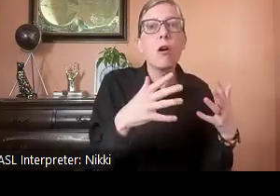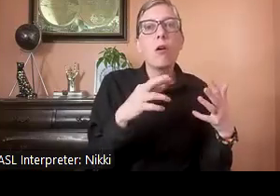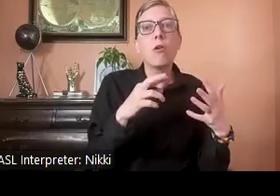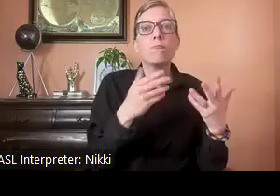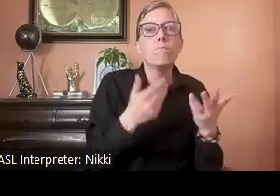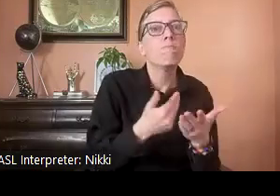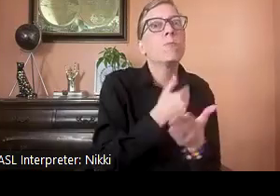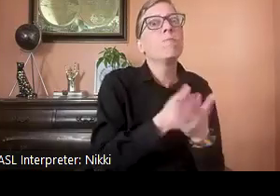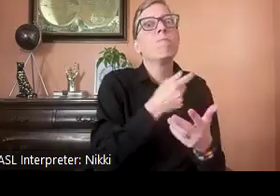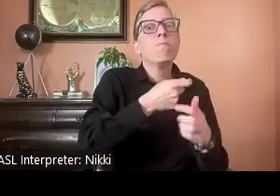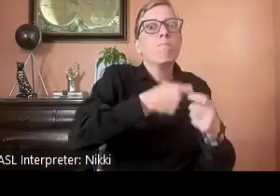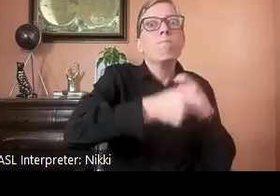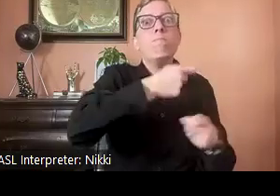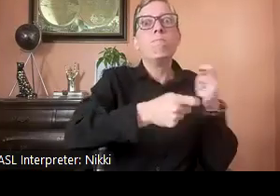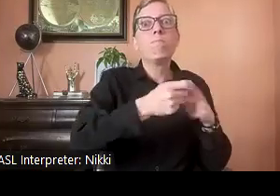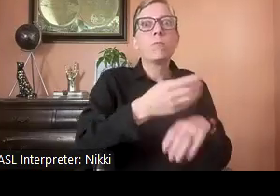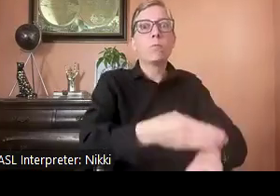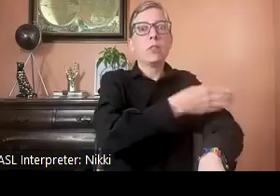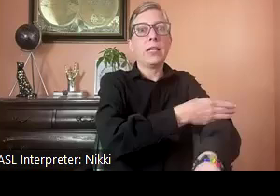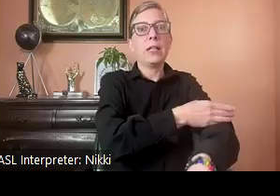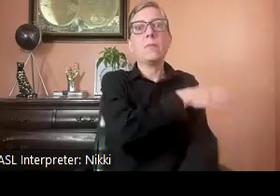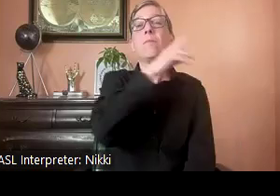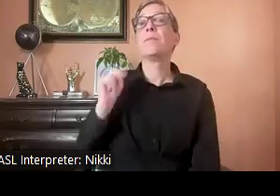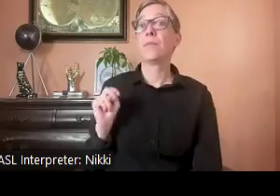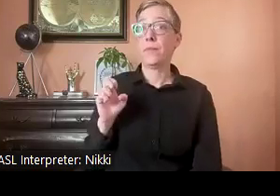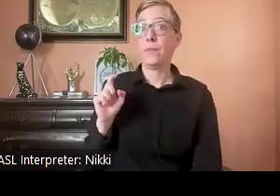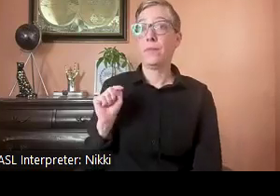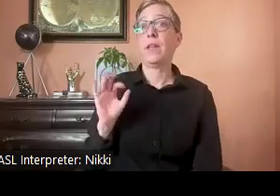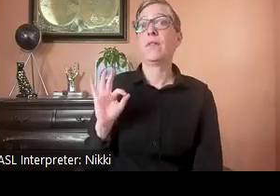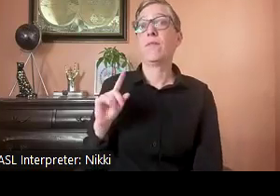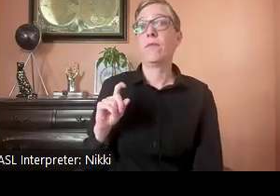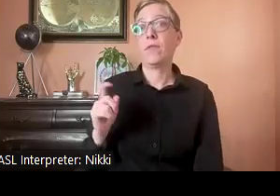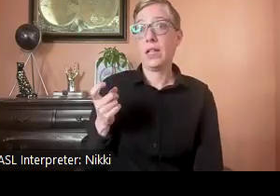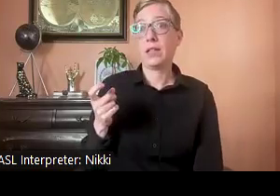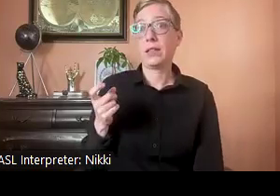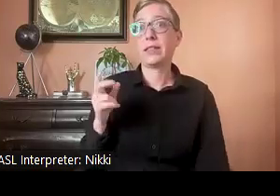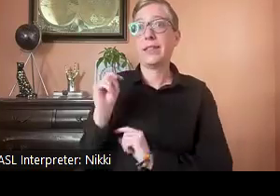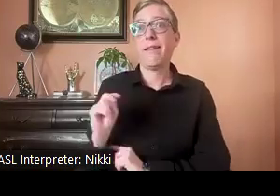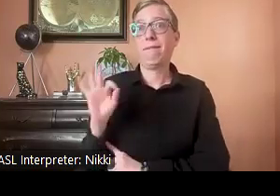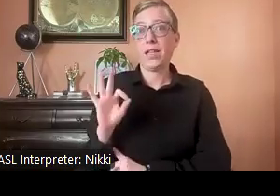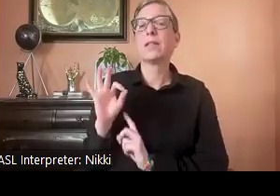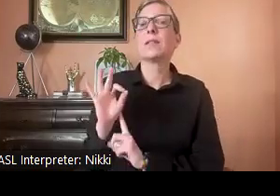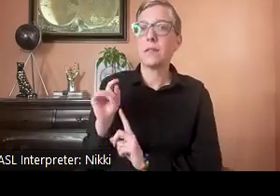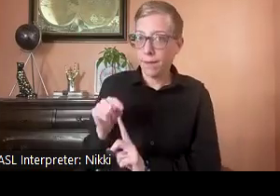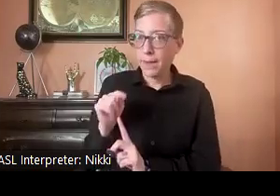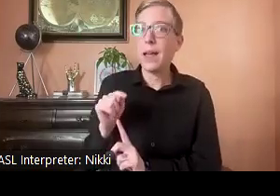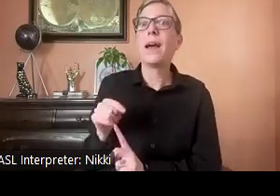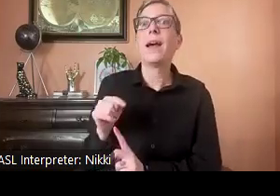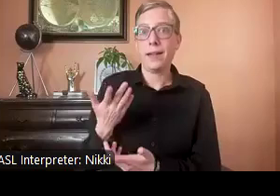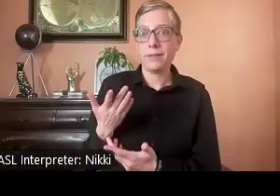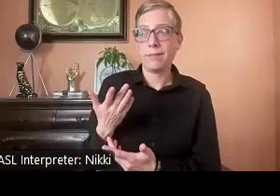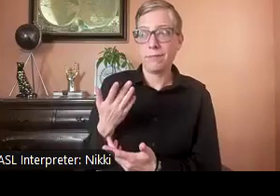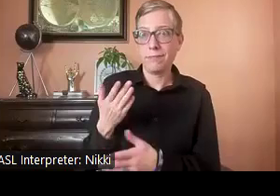continued to take feedback and begin to do things with who they are. Their next target that they went after was